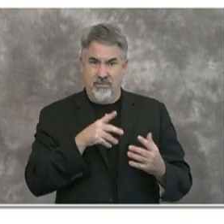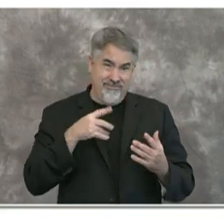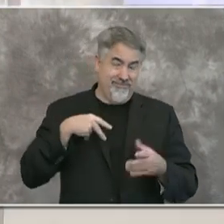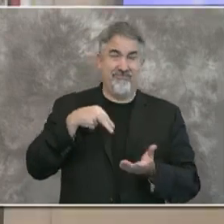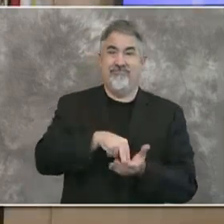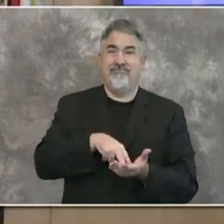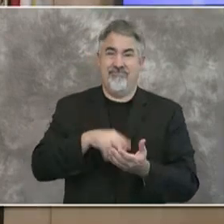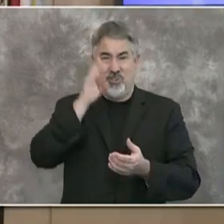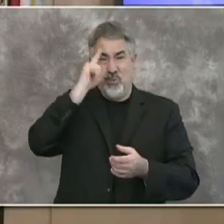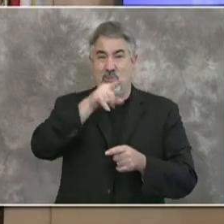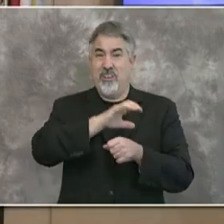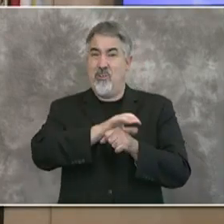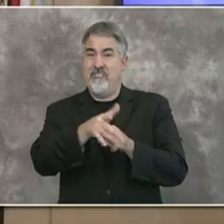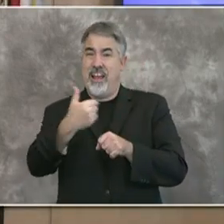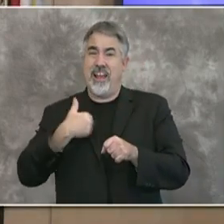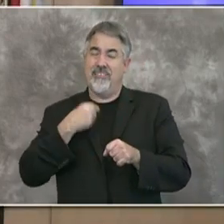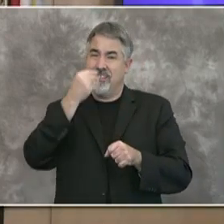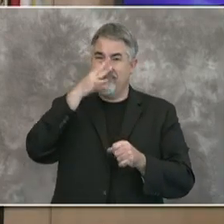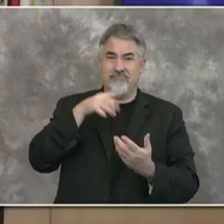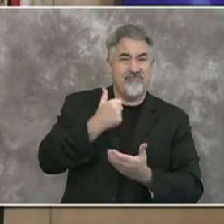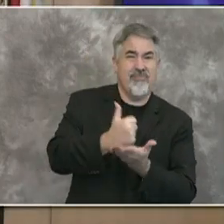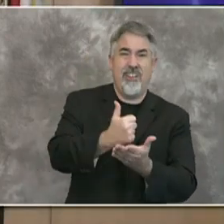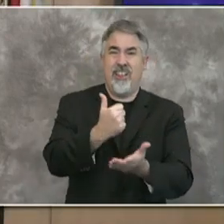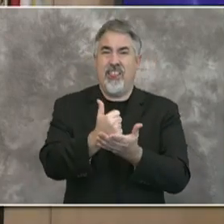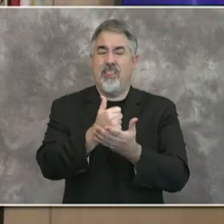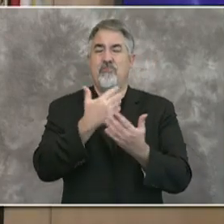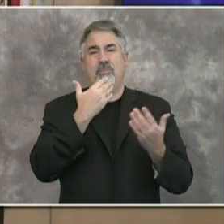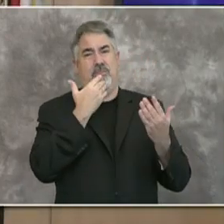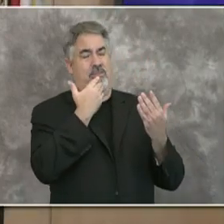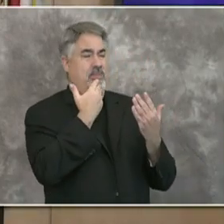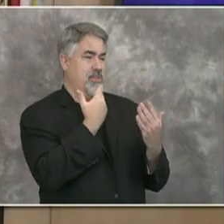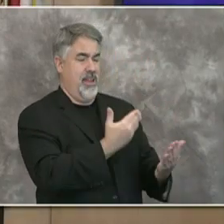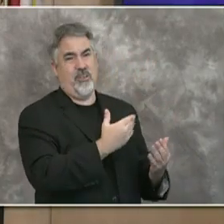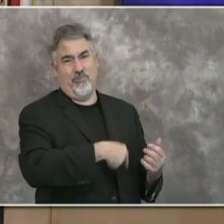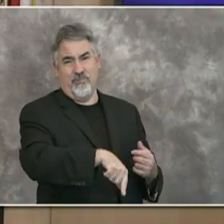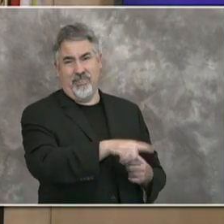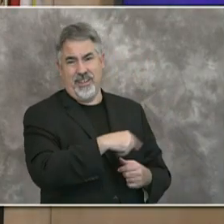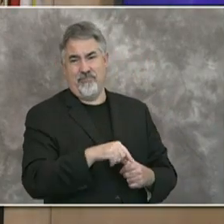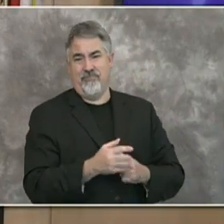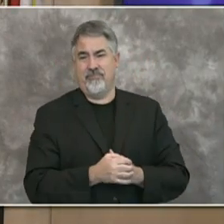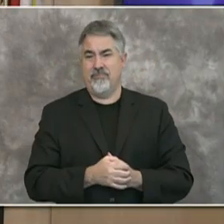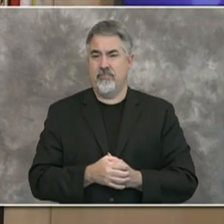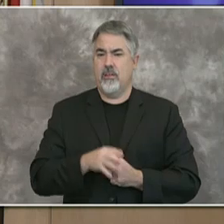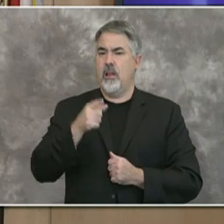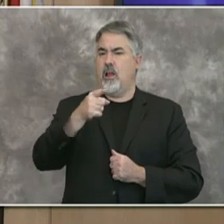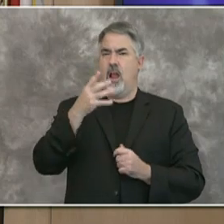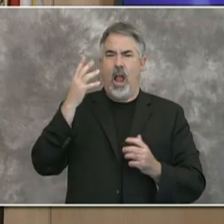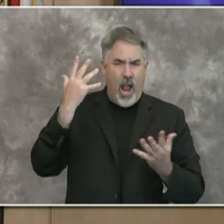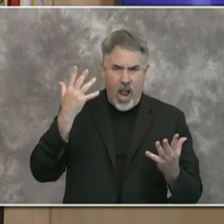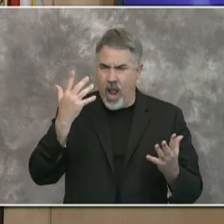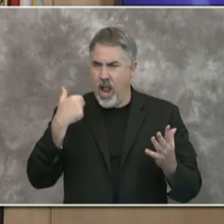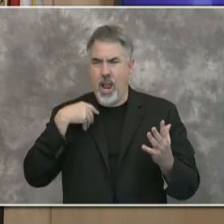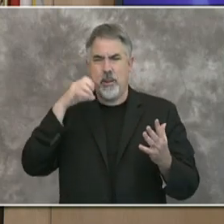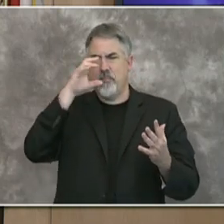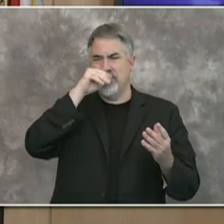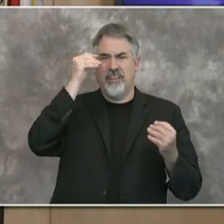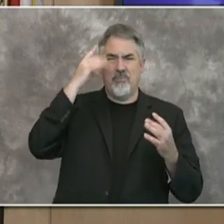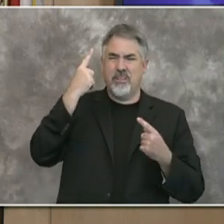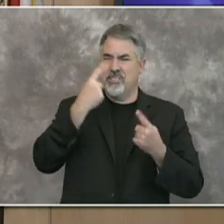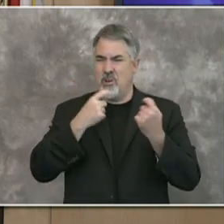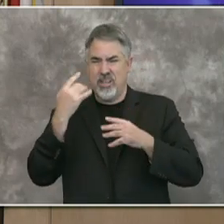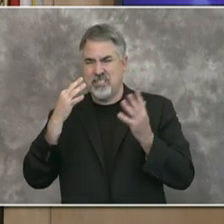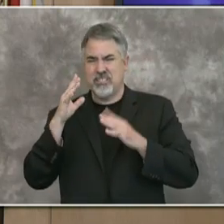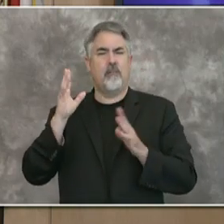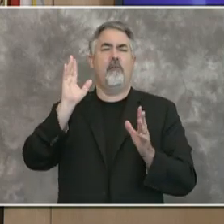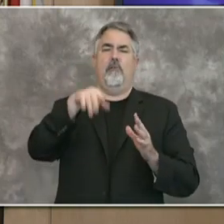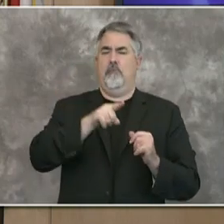We want to thank you again so much. If you missed anything or you have questions, please remember that our information will be updated